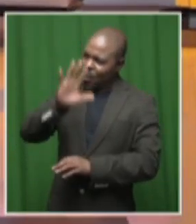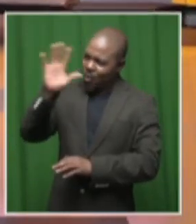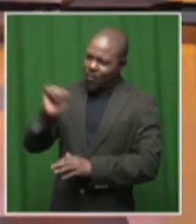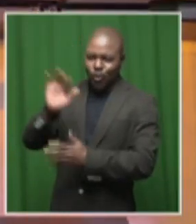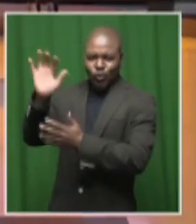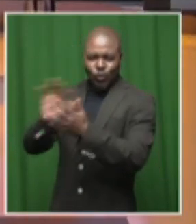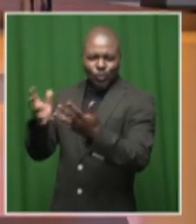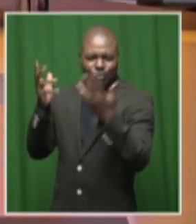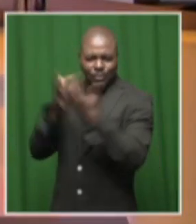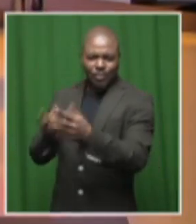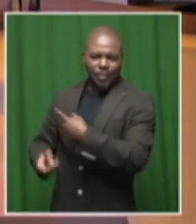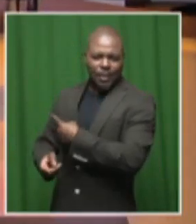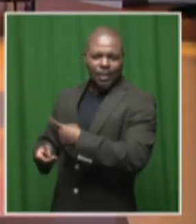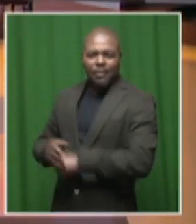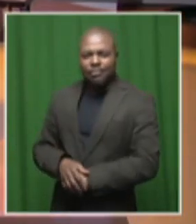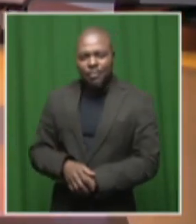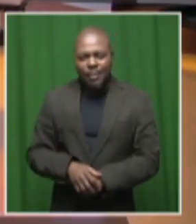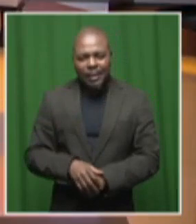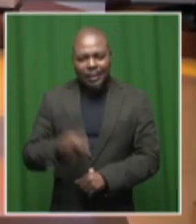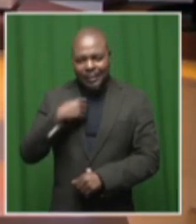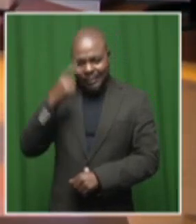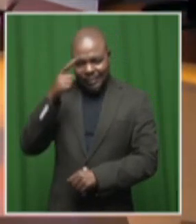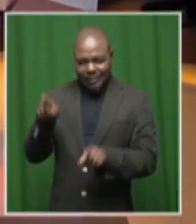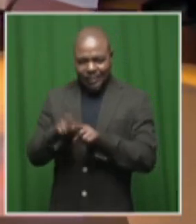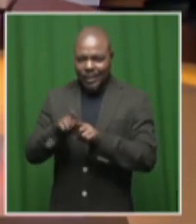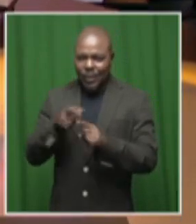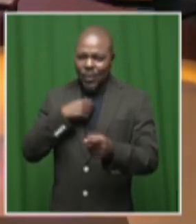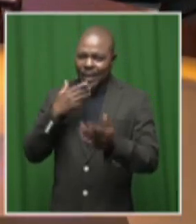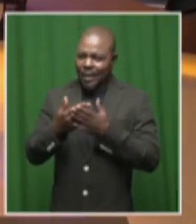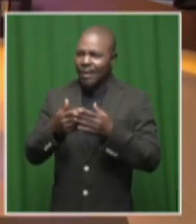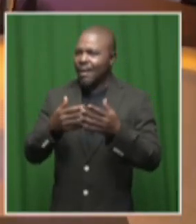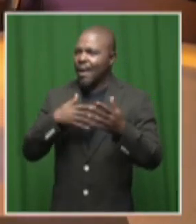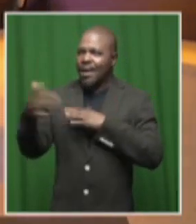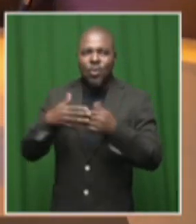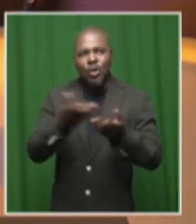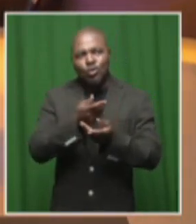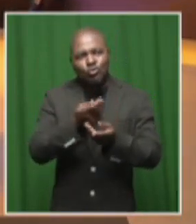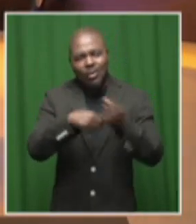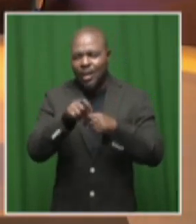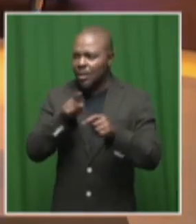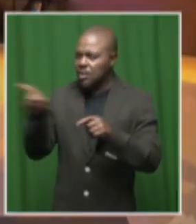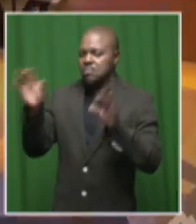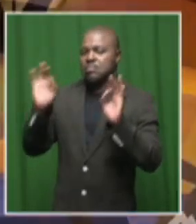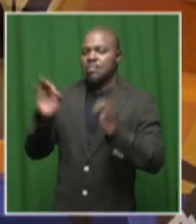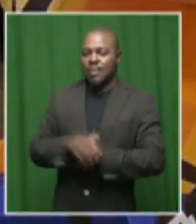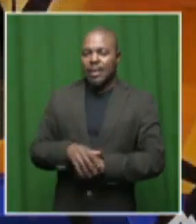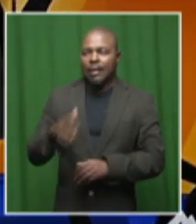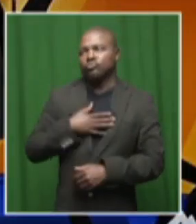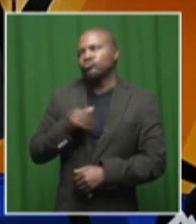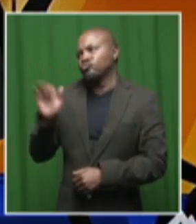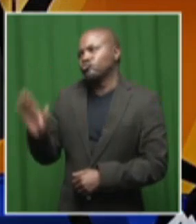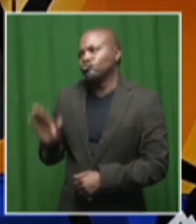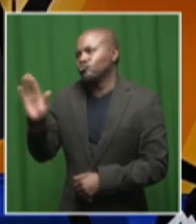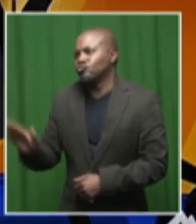then... we know that they can be a hit and wherever they sell. That's correct. And it's not an Akashem kind of